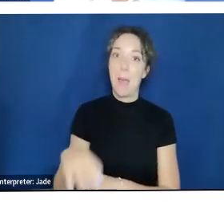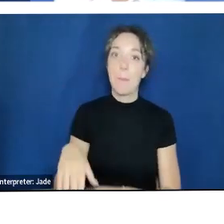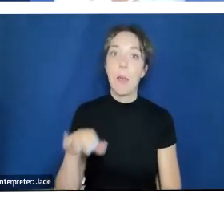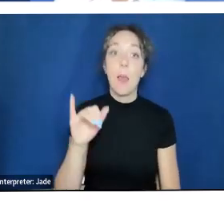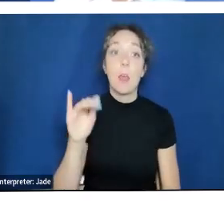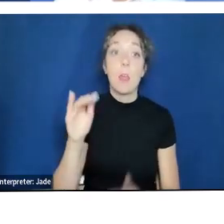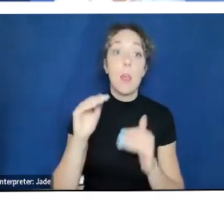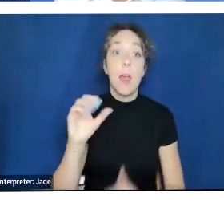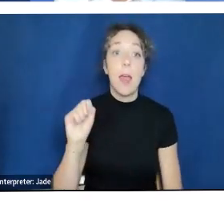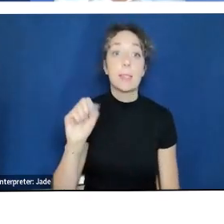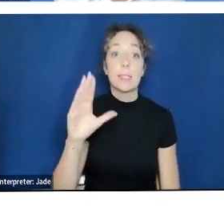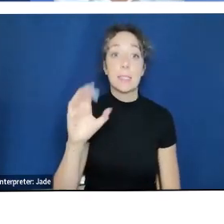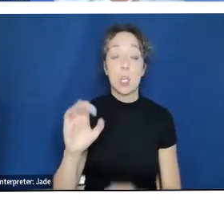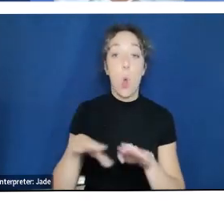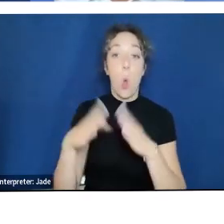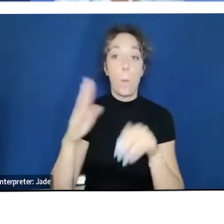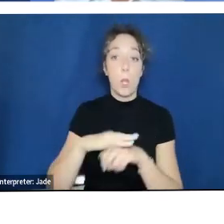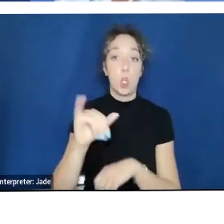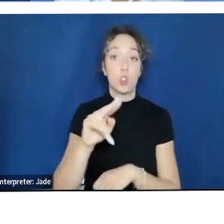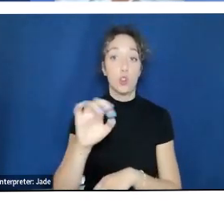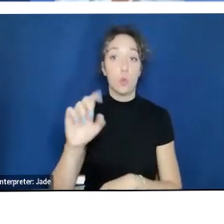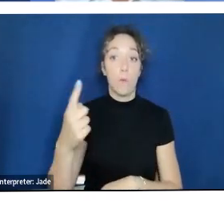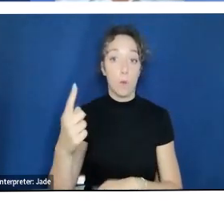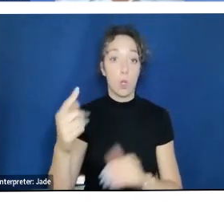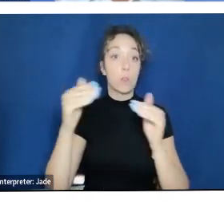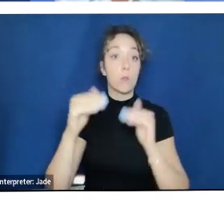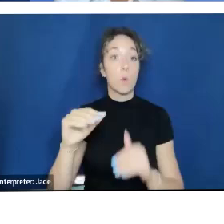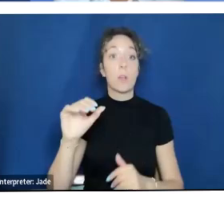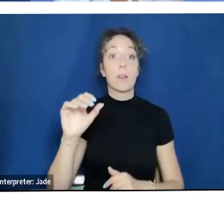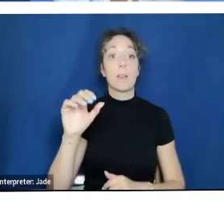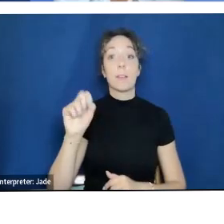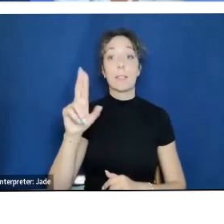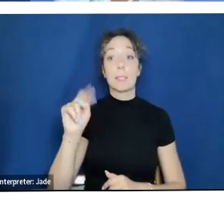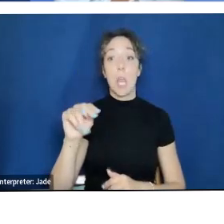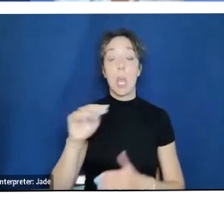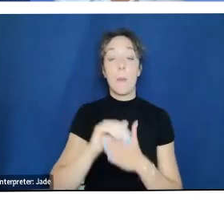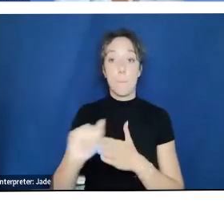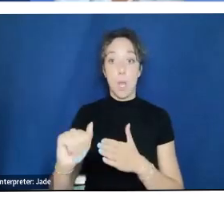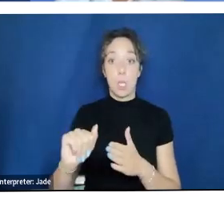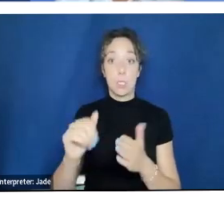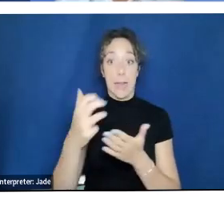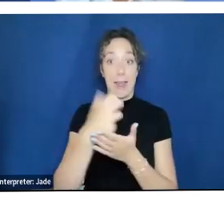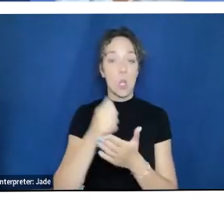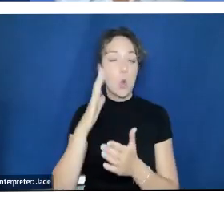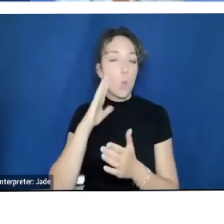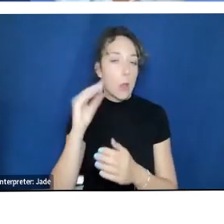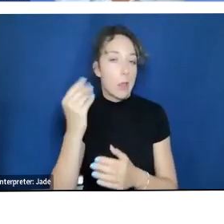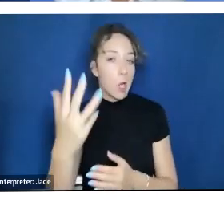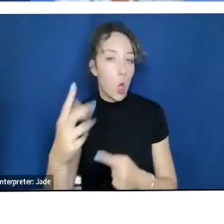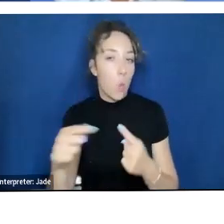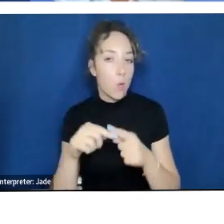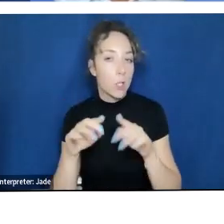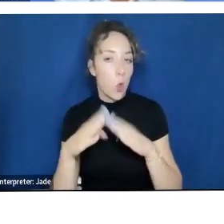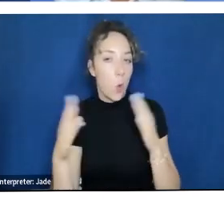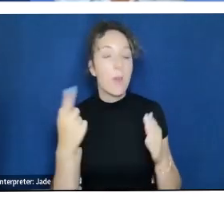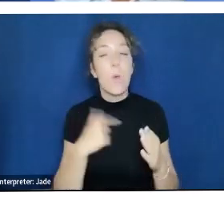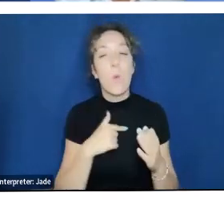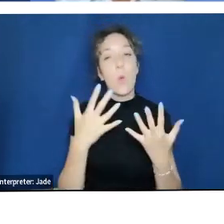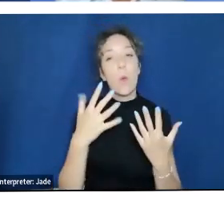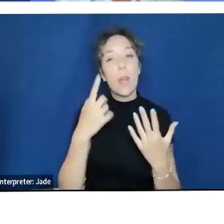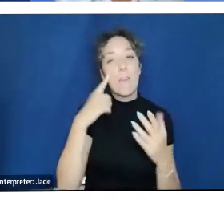June 1st. And for the SunBucks collection, we will let you know when that's open. We're just waiting for a little bit